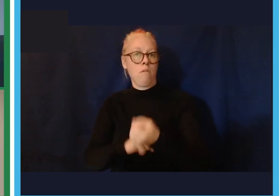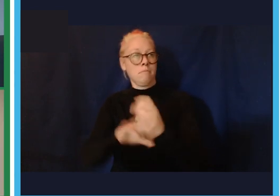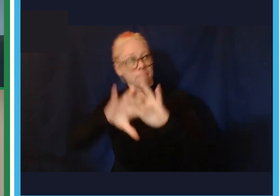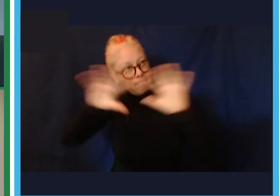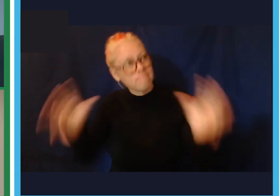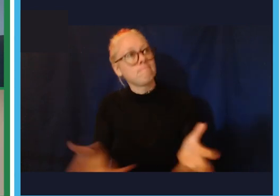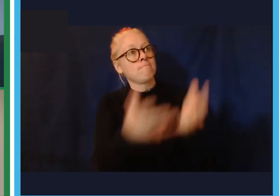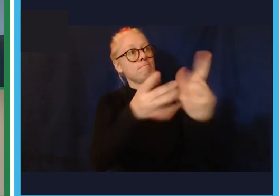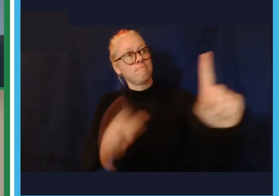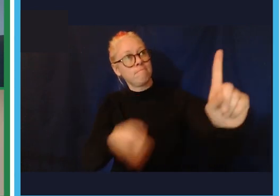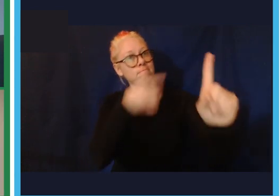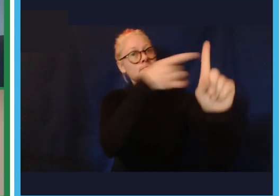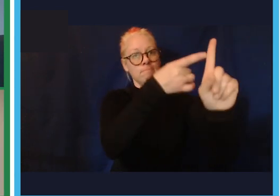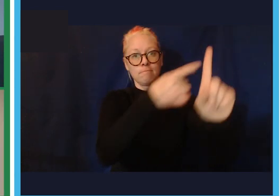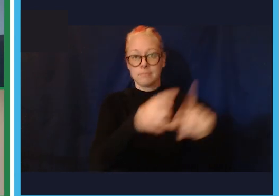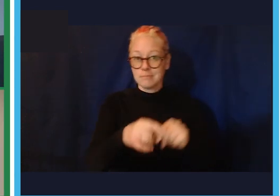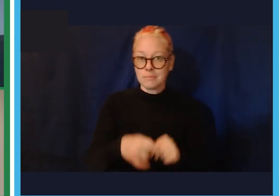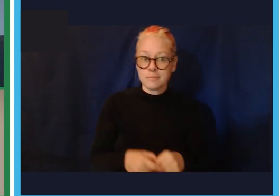right?